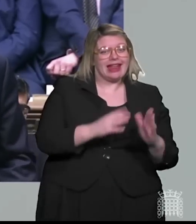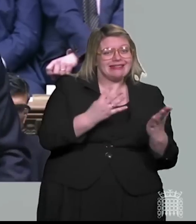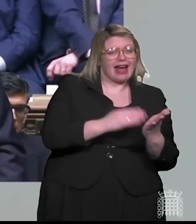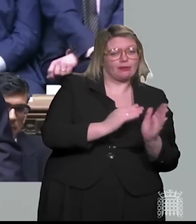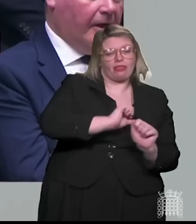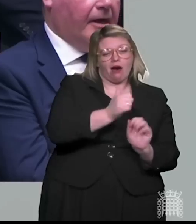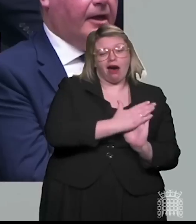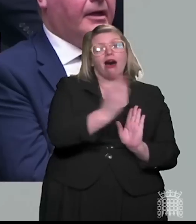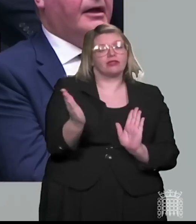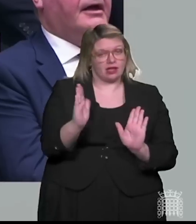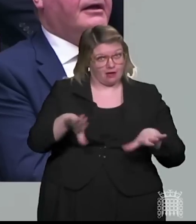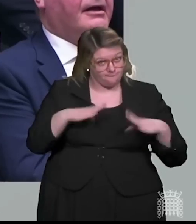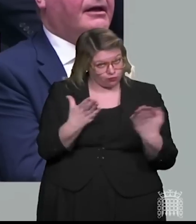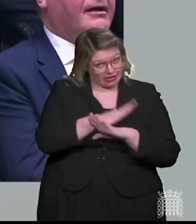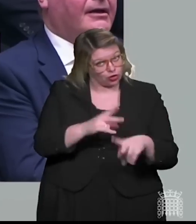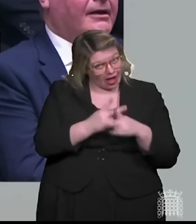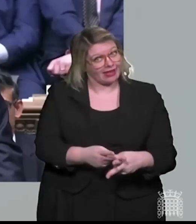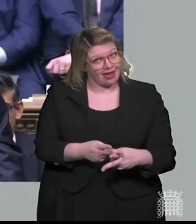months.